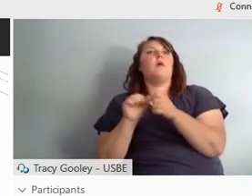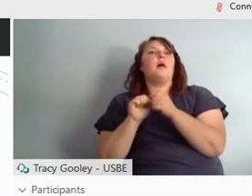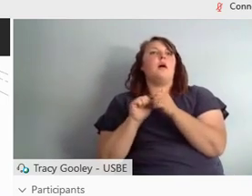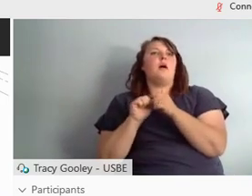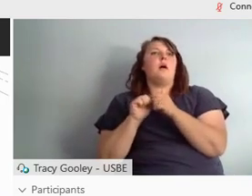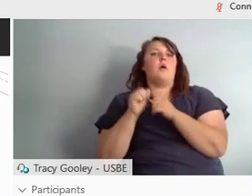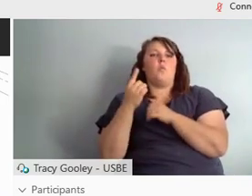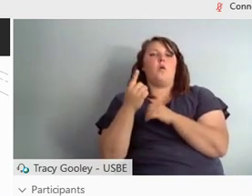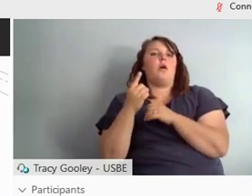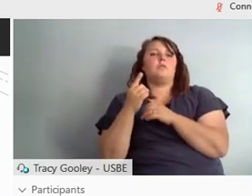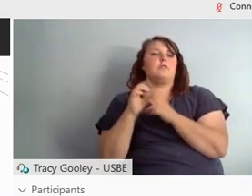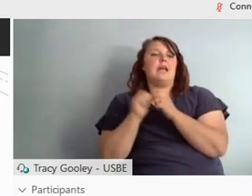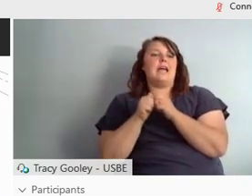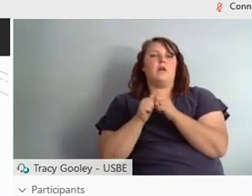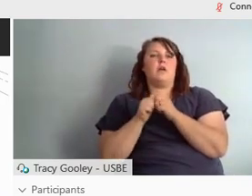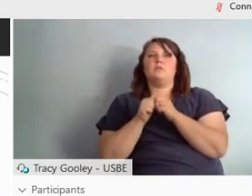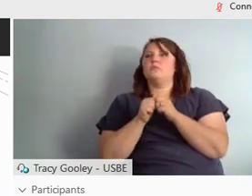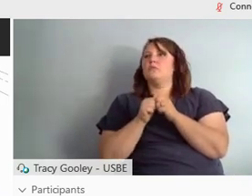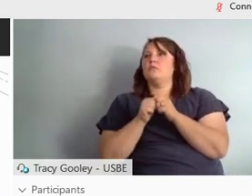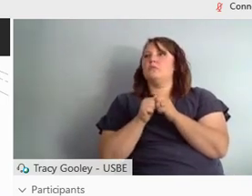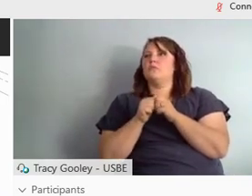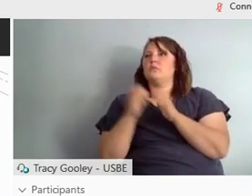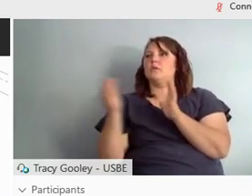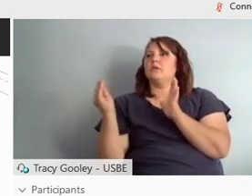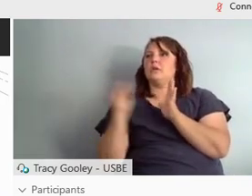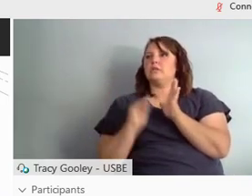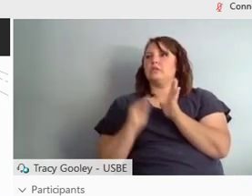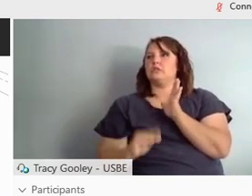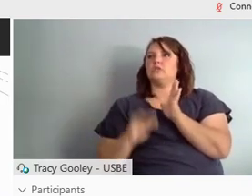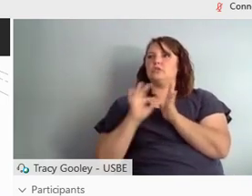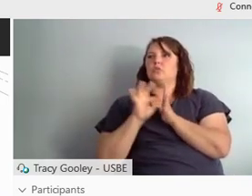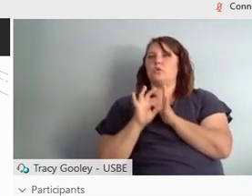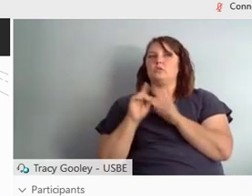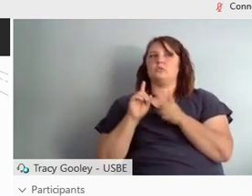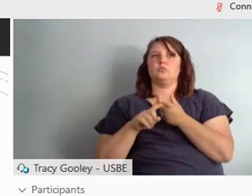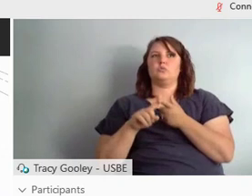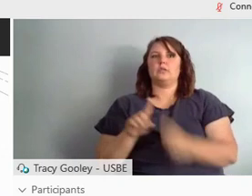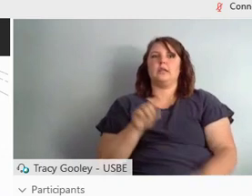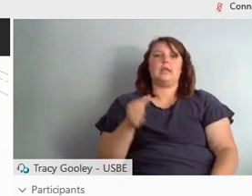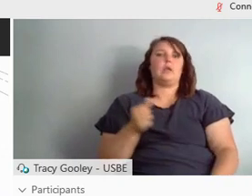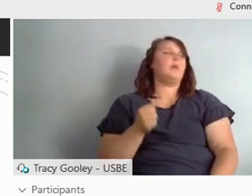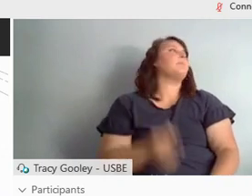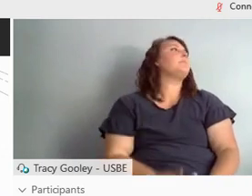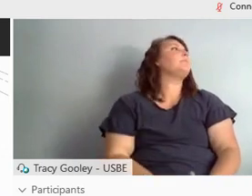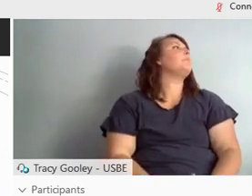also one on how to enter scores into the data gateway.